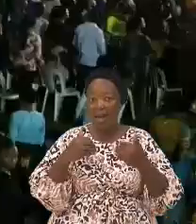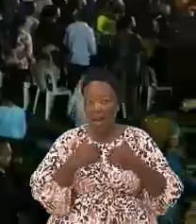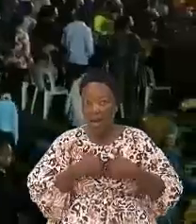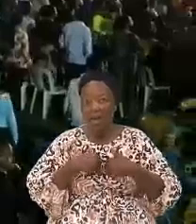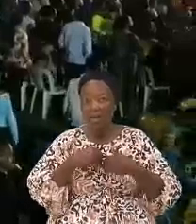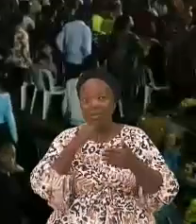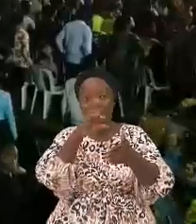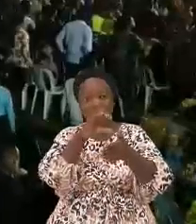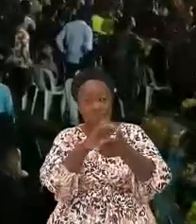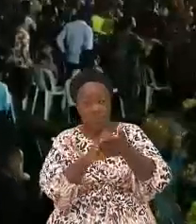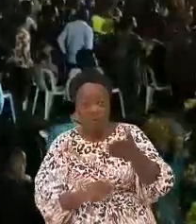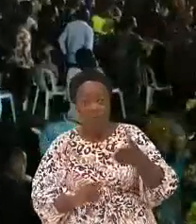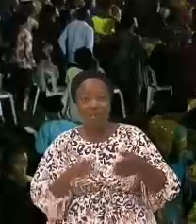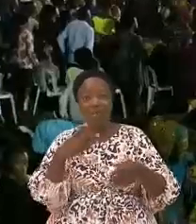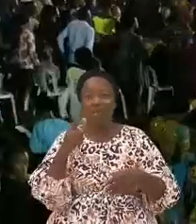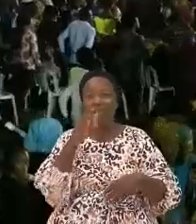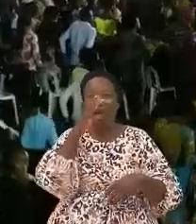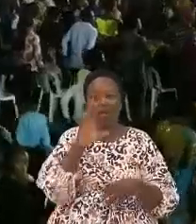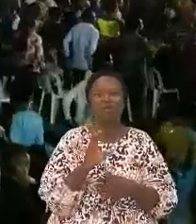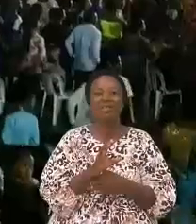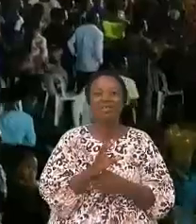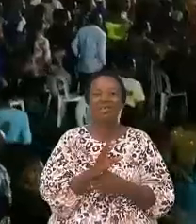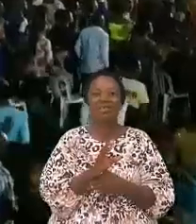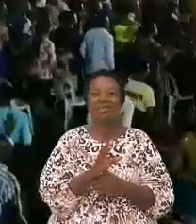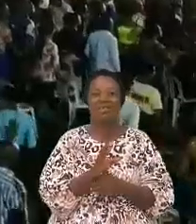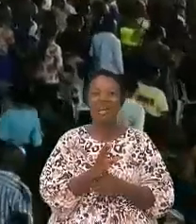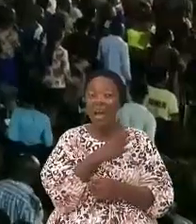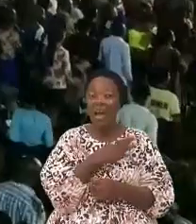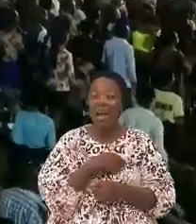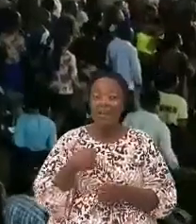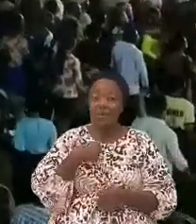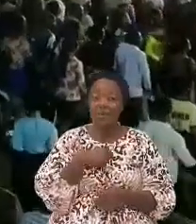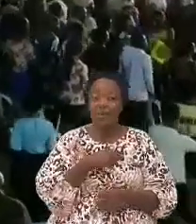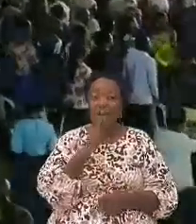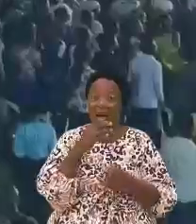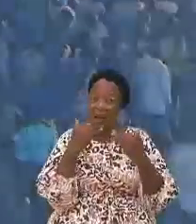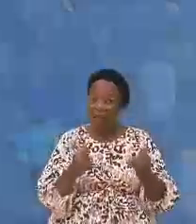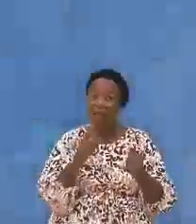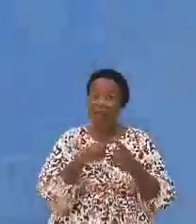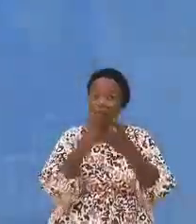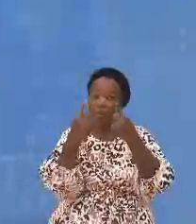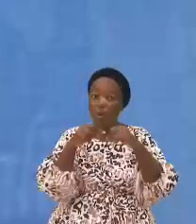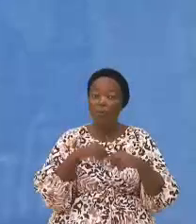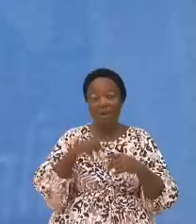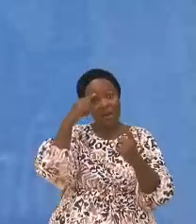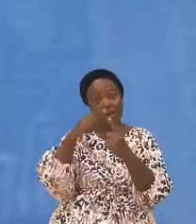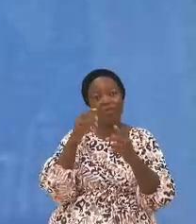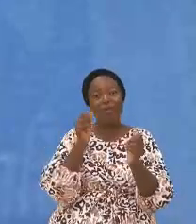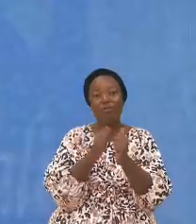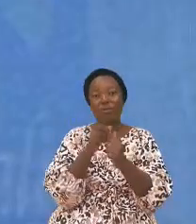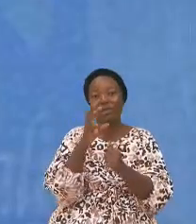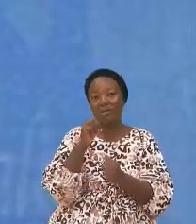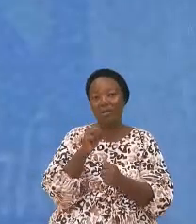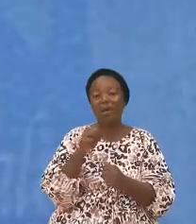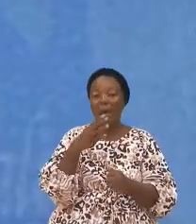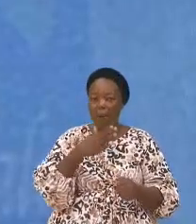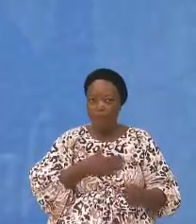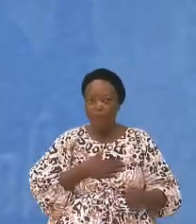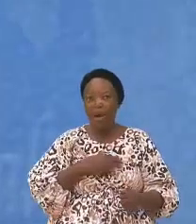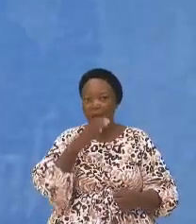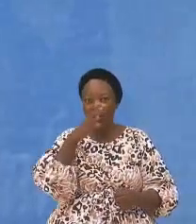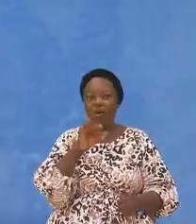Now remember that Christ has removed the curse. And we are now to